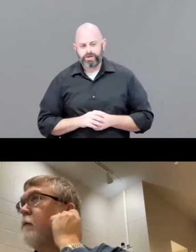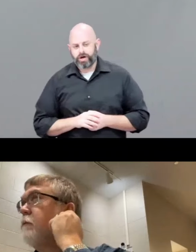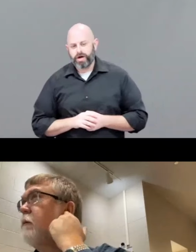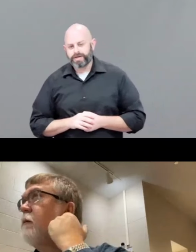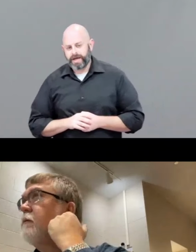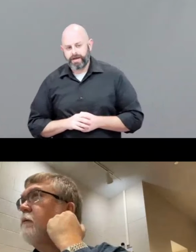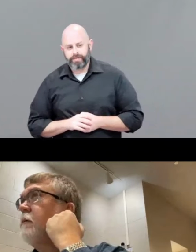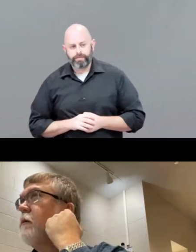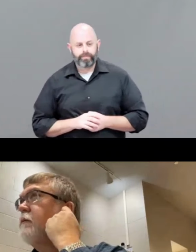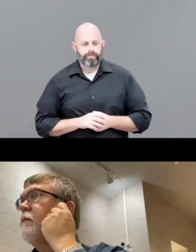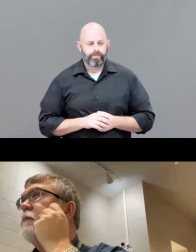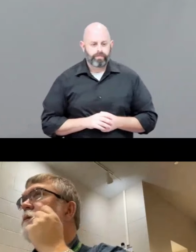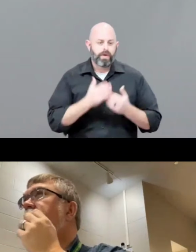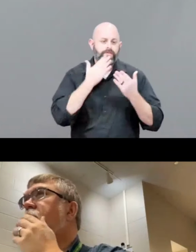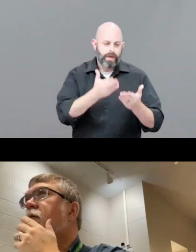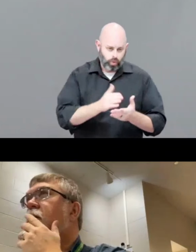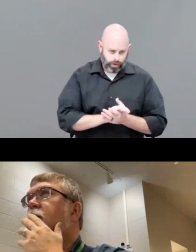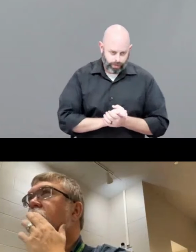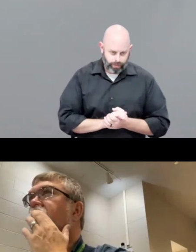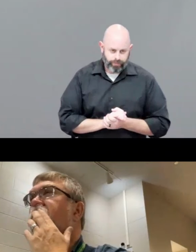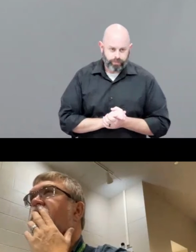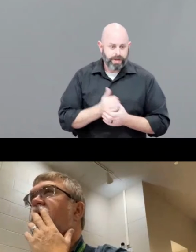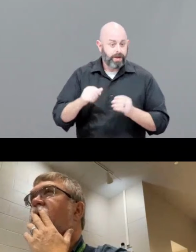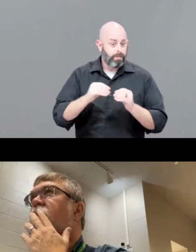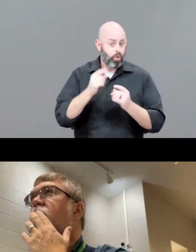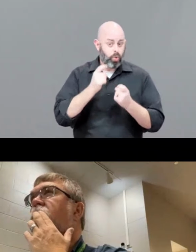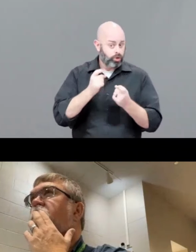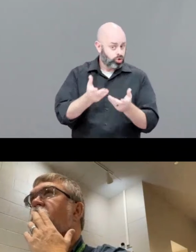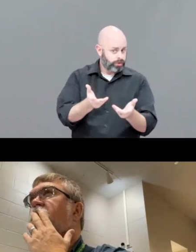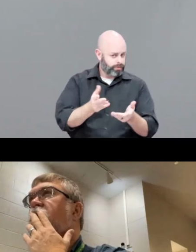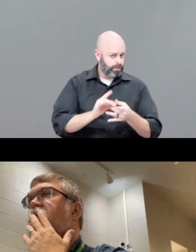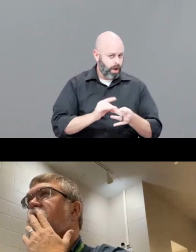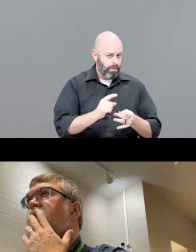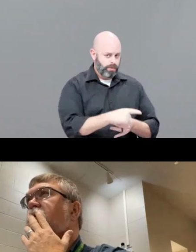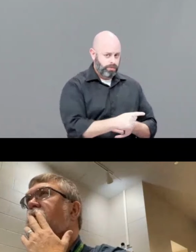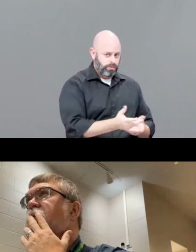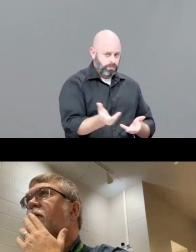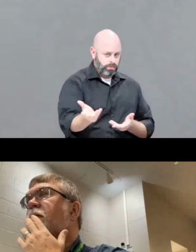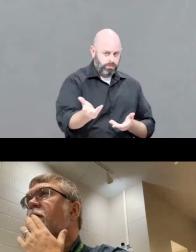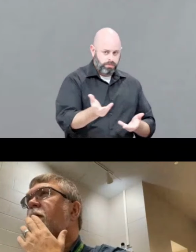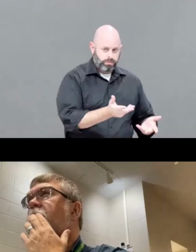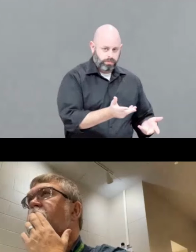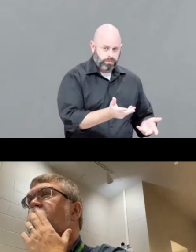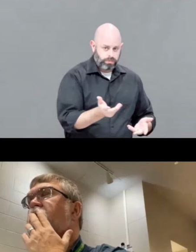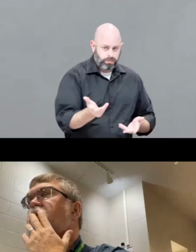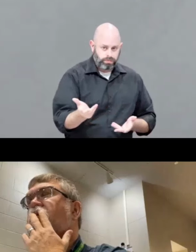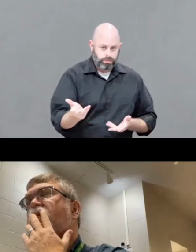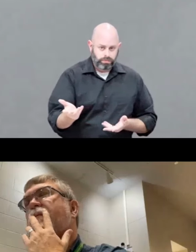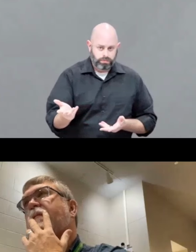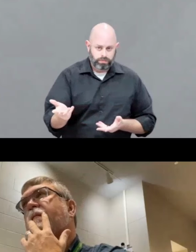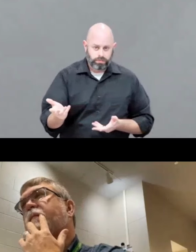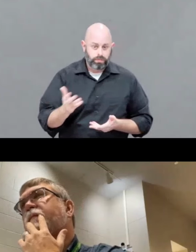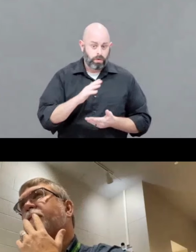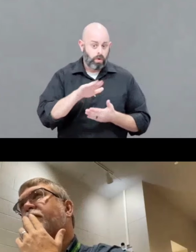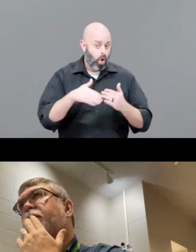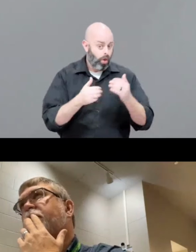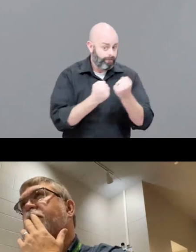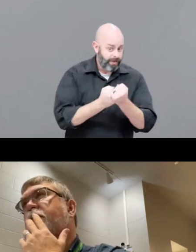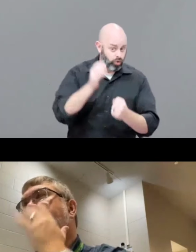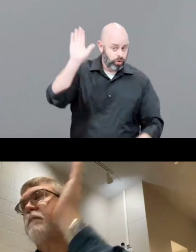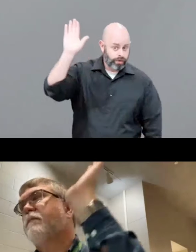This is Sharon, I second. Any further questions or details on that? All in favor?